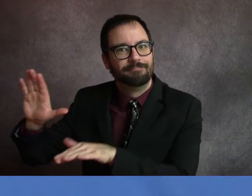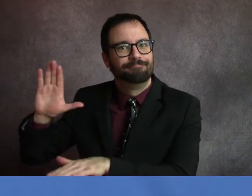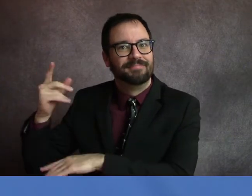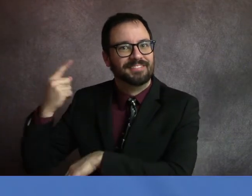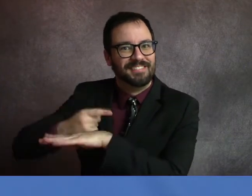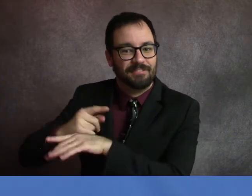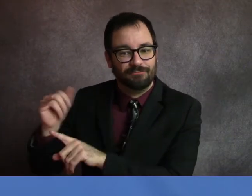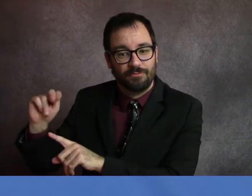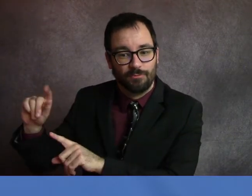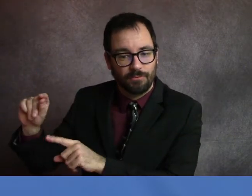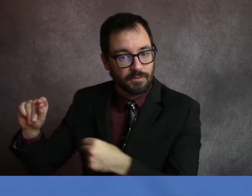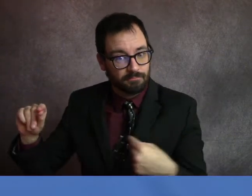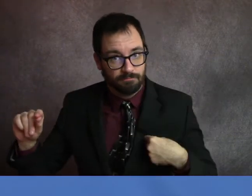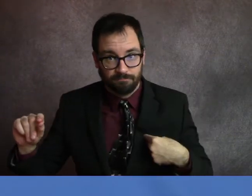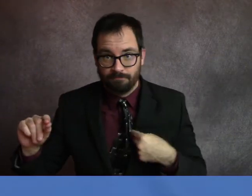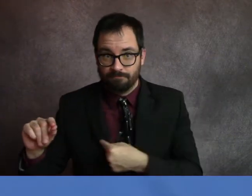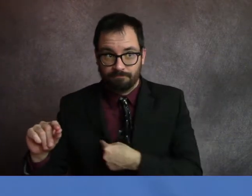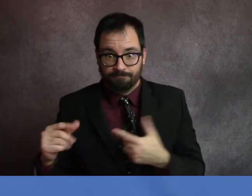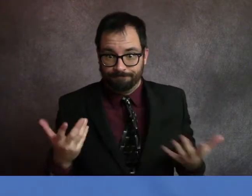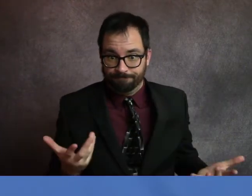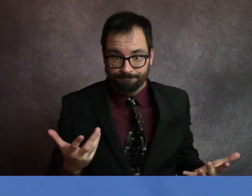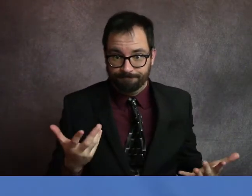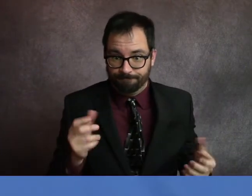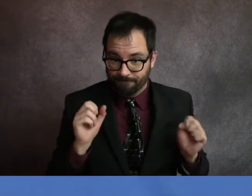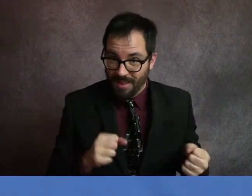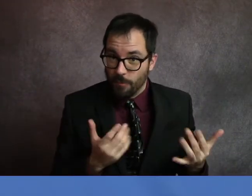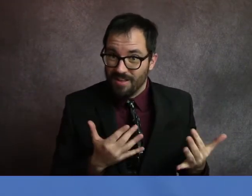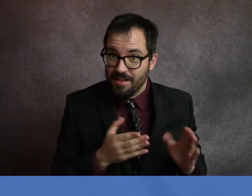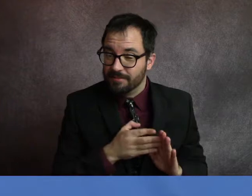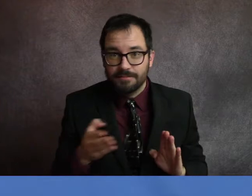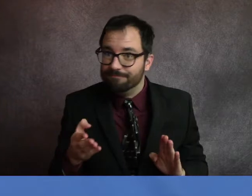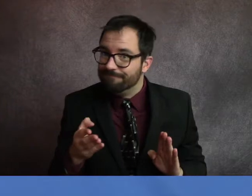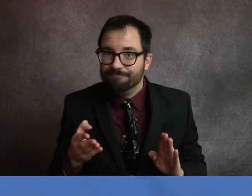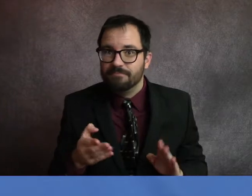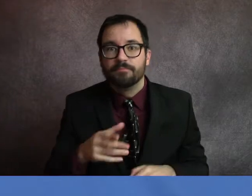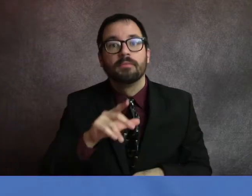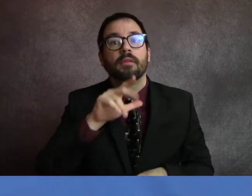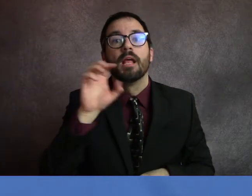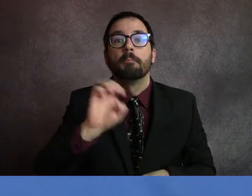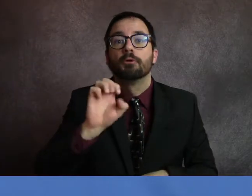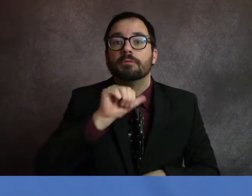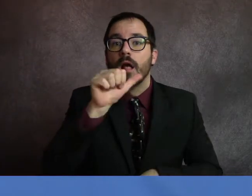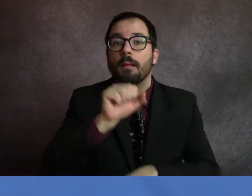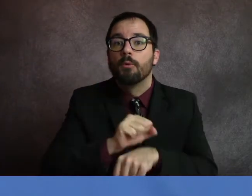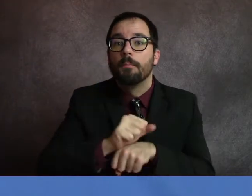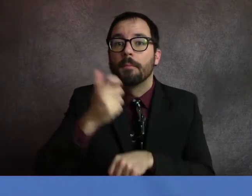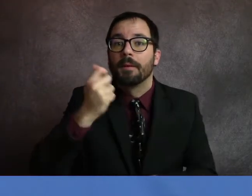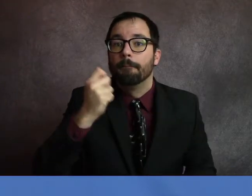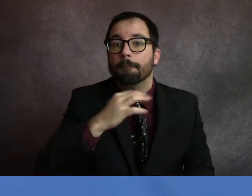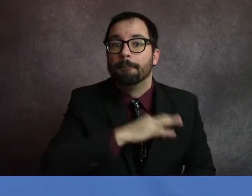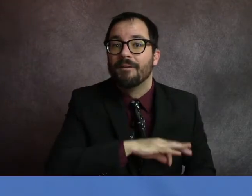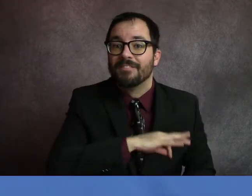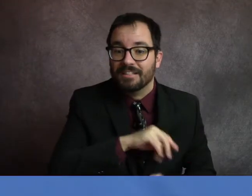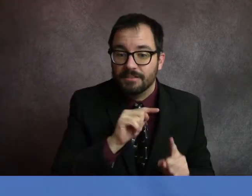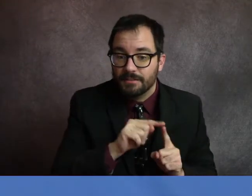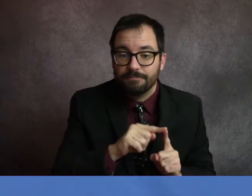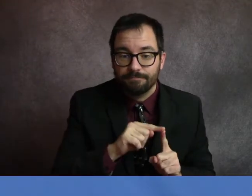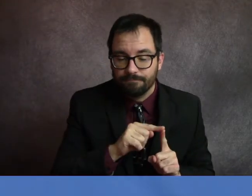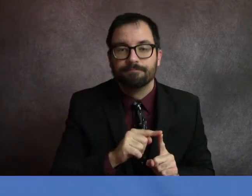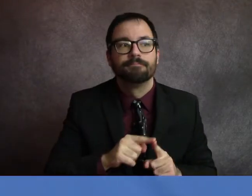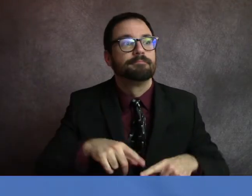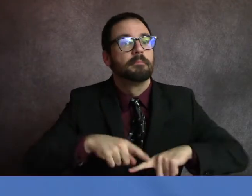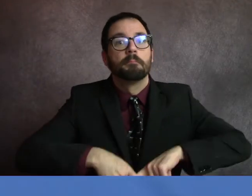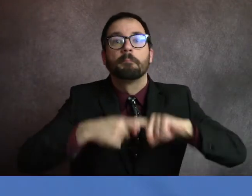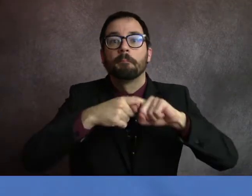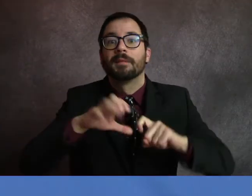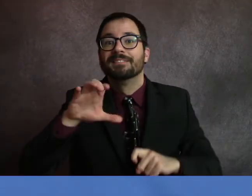emergency unemployment benefit is set to expire on the last day of this year. The CDC moratorium on evictions is set to expire on